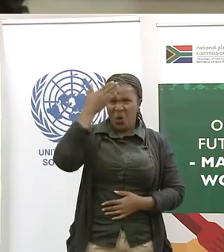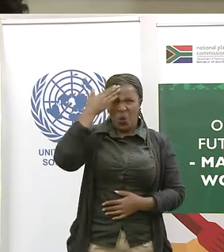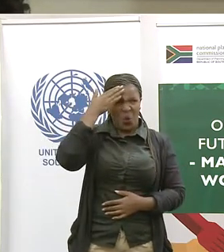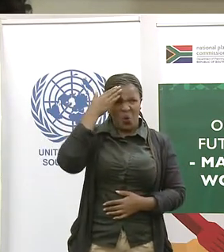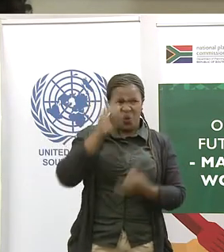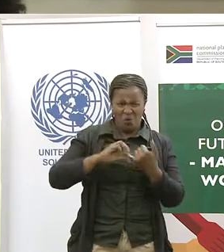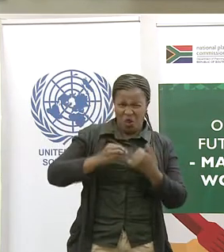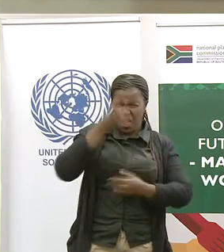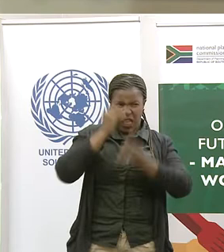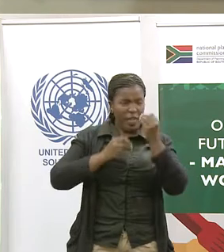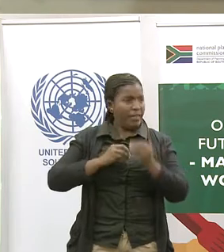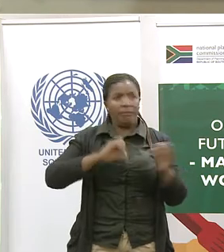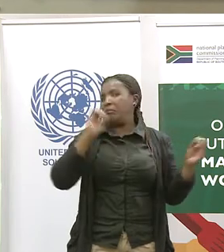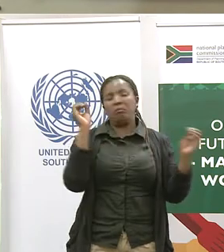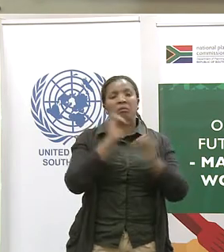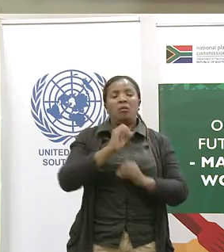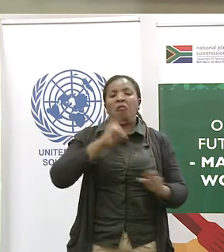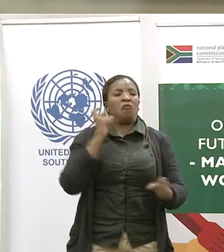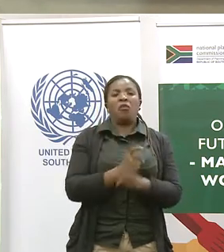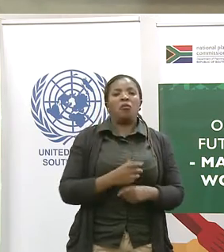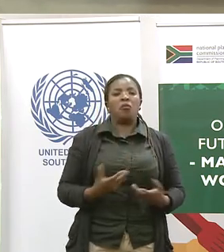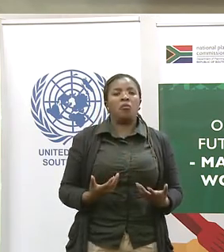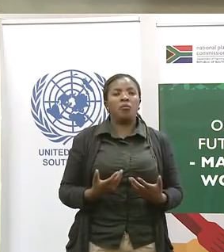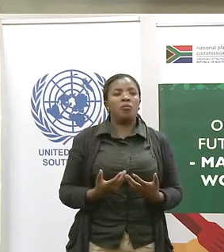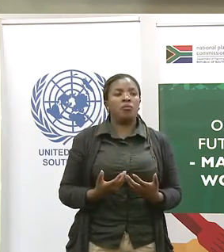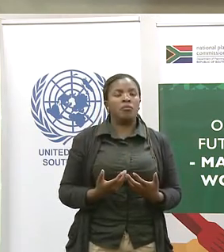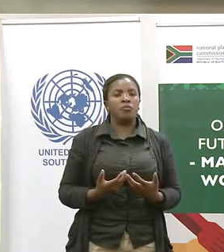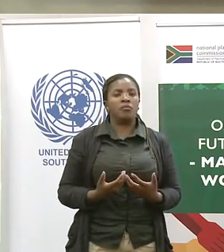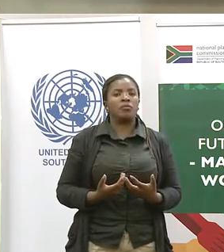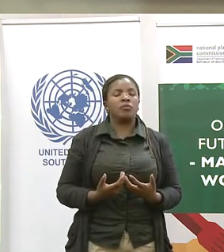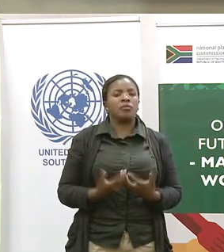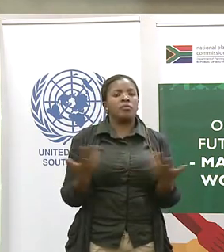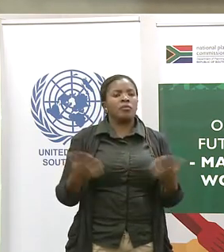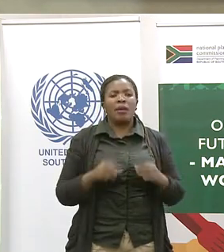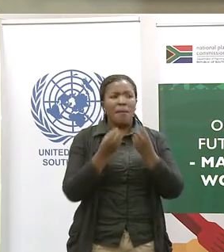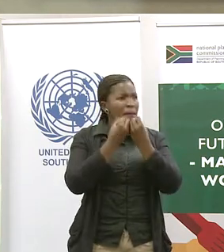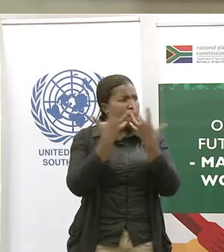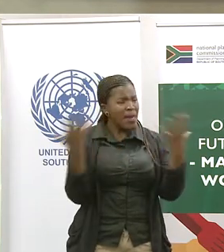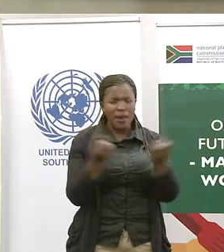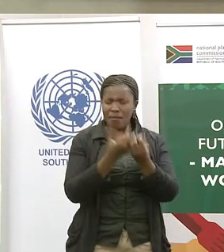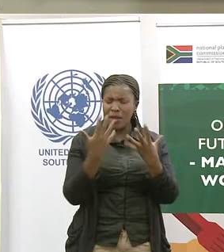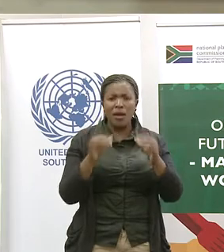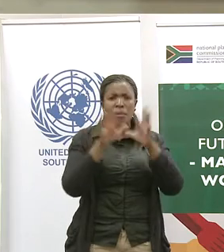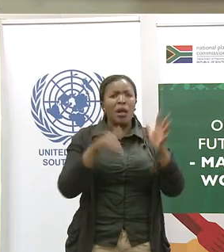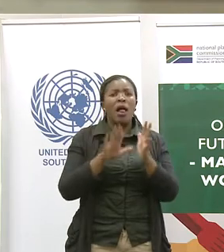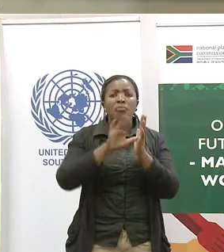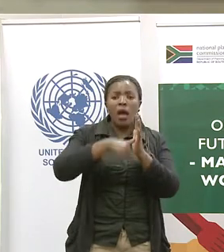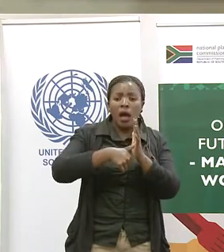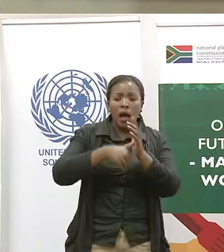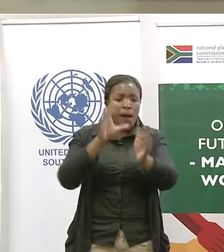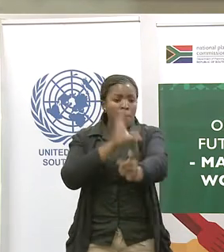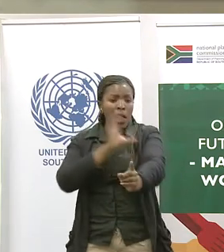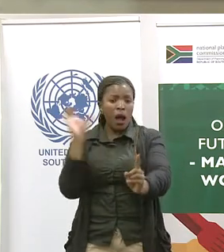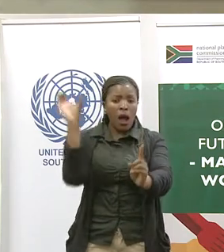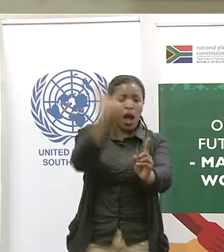them. Unempowered people, and there are millions of people with disability who are unempowered in